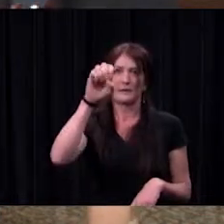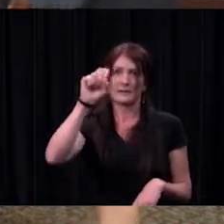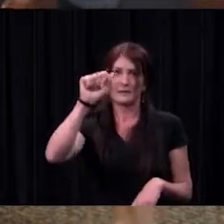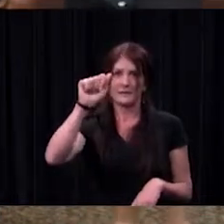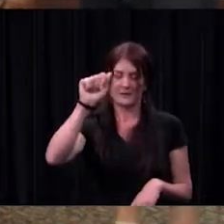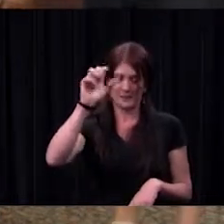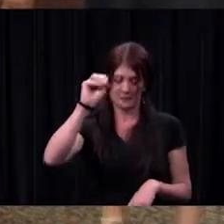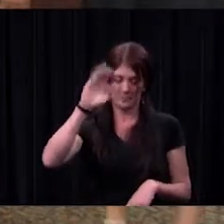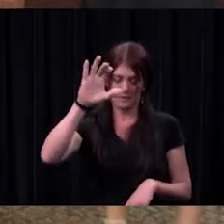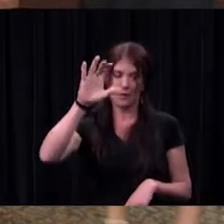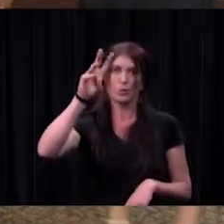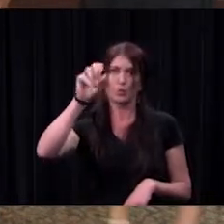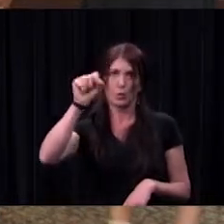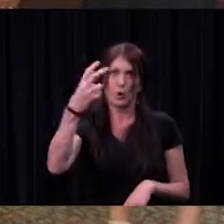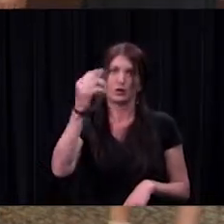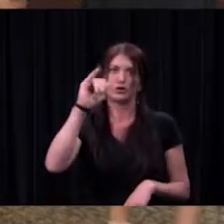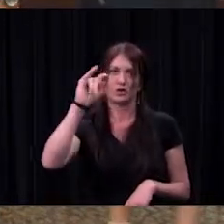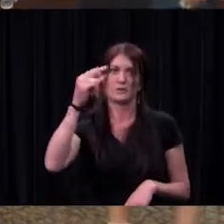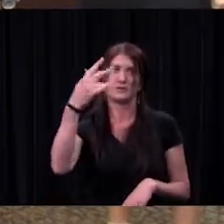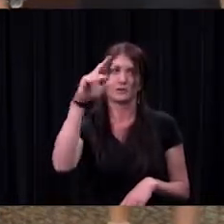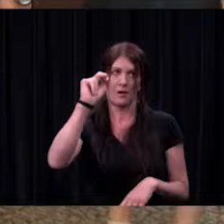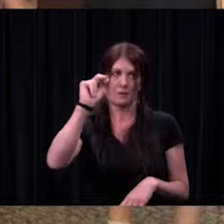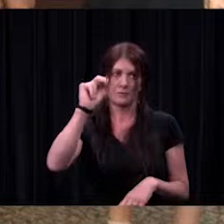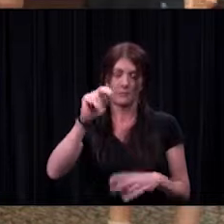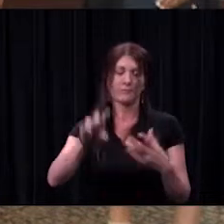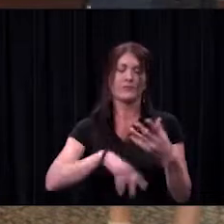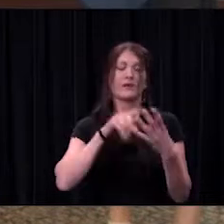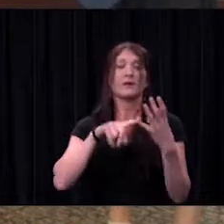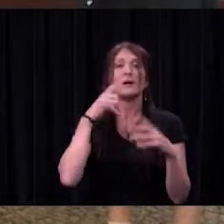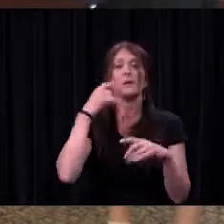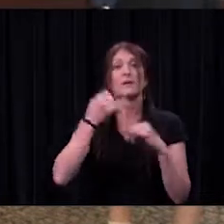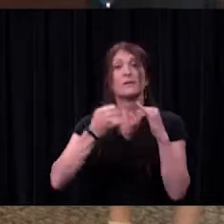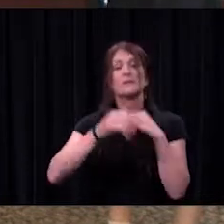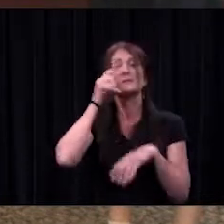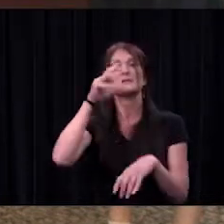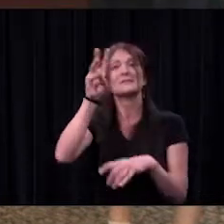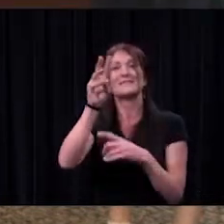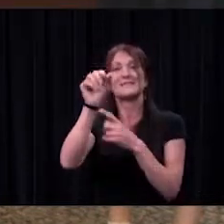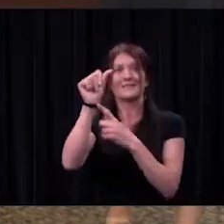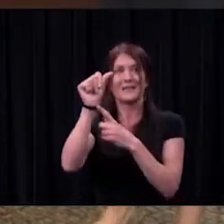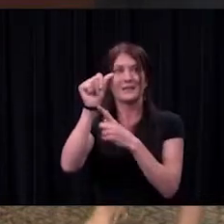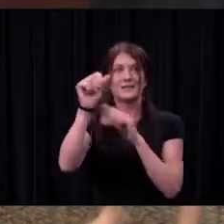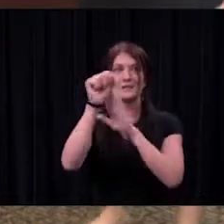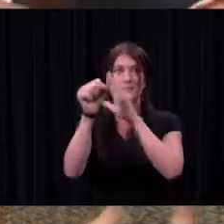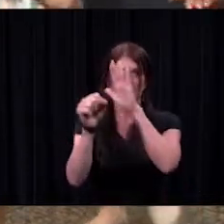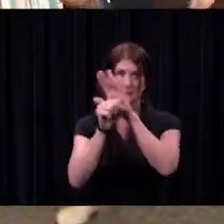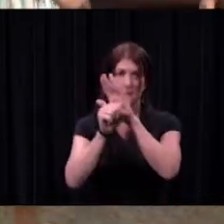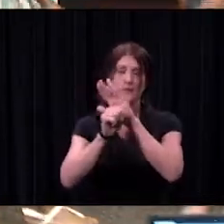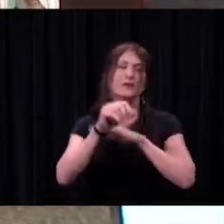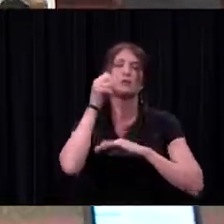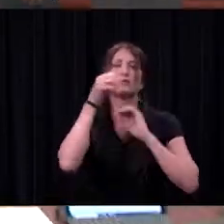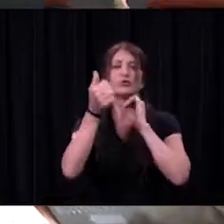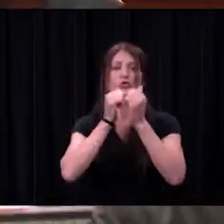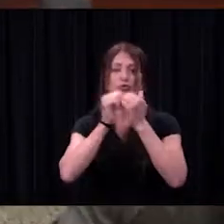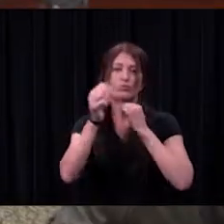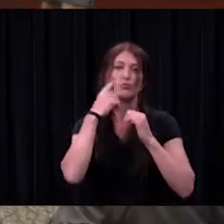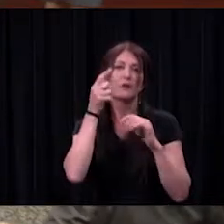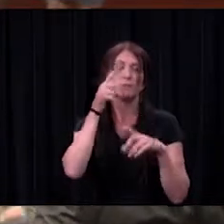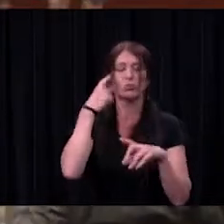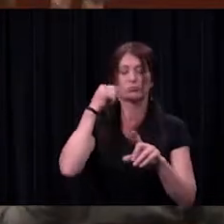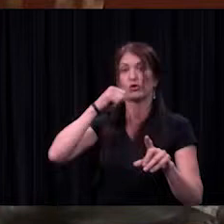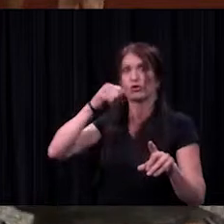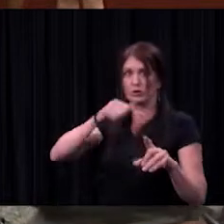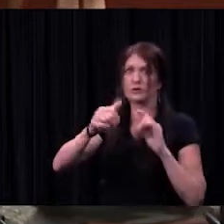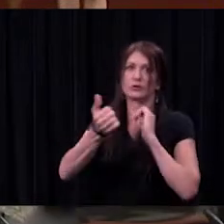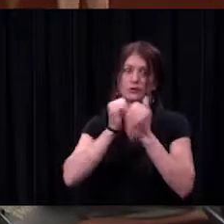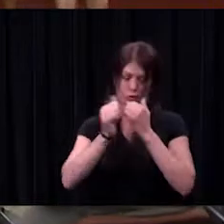And finally, we had the 6A Kansas State girls track and field high jump champion, Madeline Ryder. Congratulations to